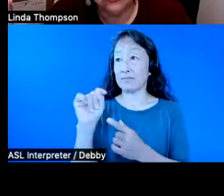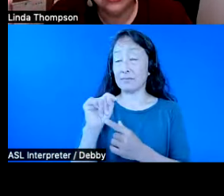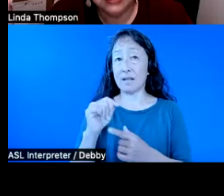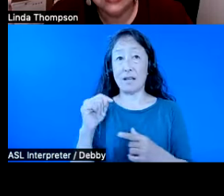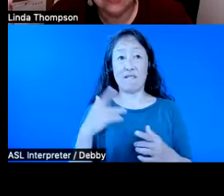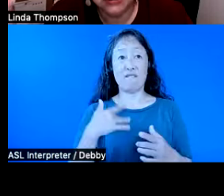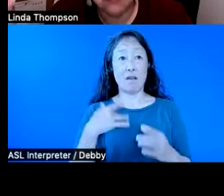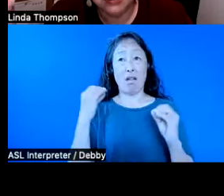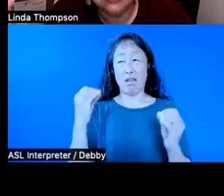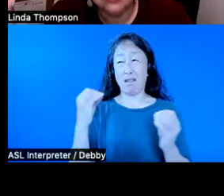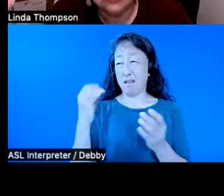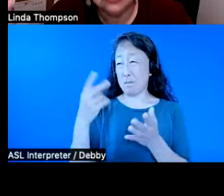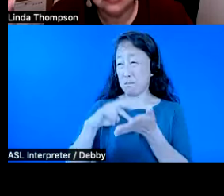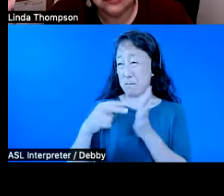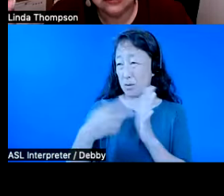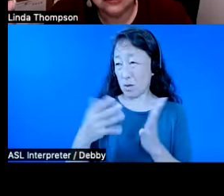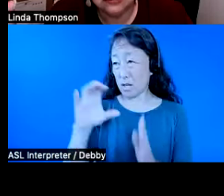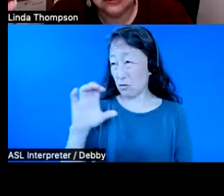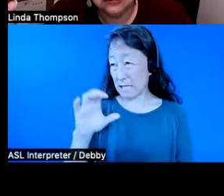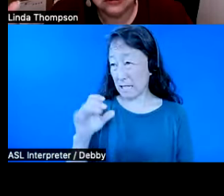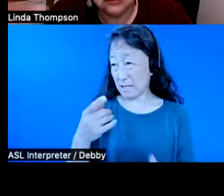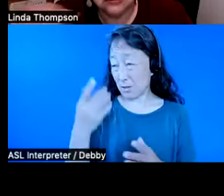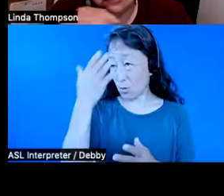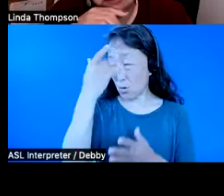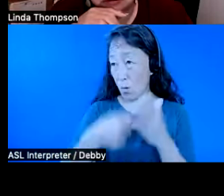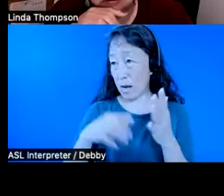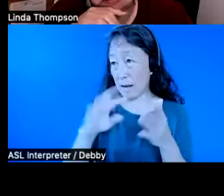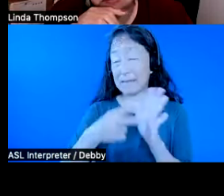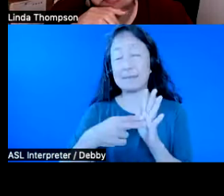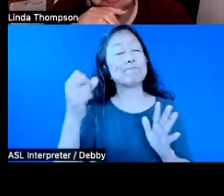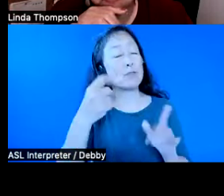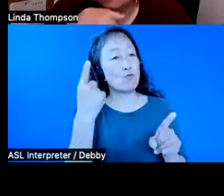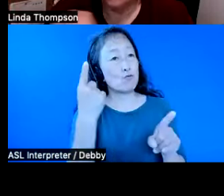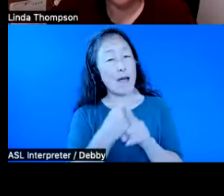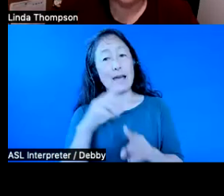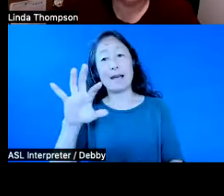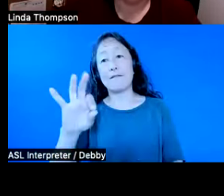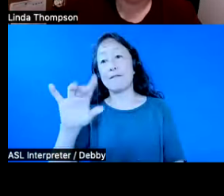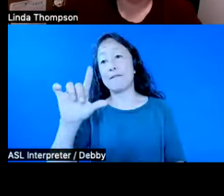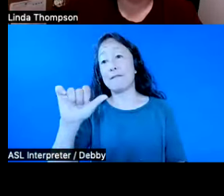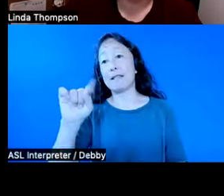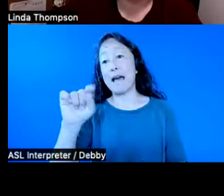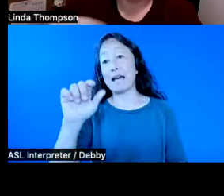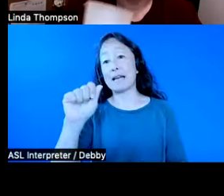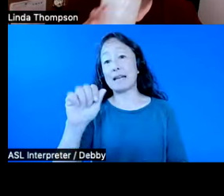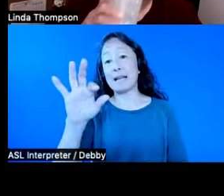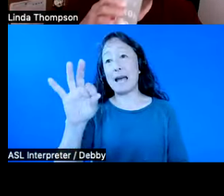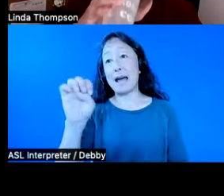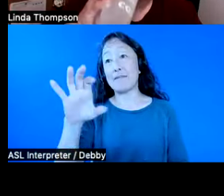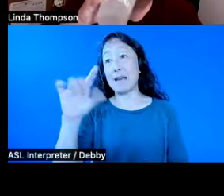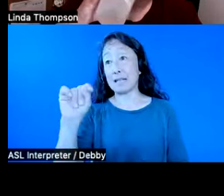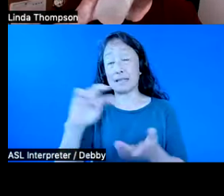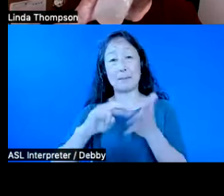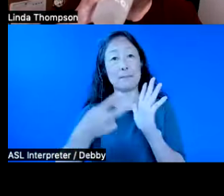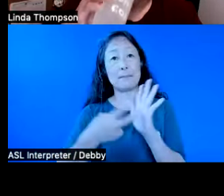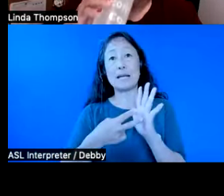whatsoever. Is that what that means? Yeah, and it doesn't show on your face, you know. Okay. We're all, you know, we're